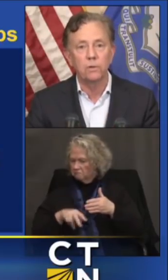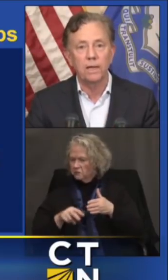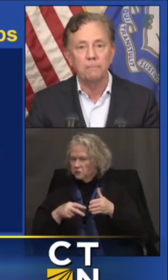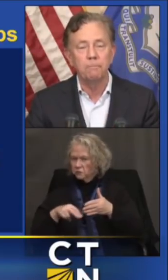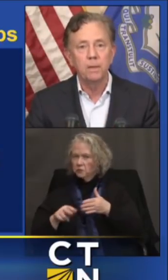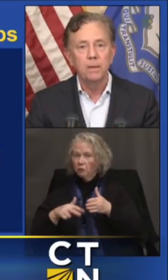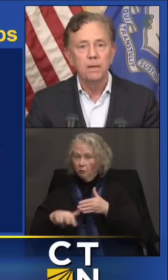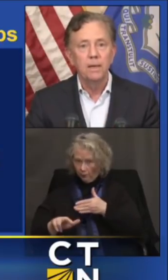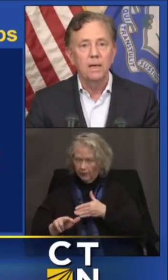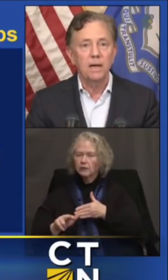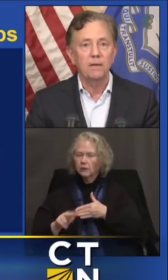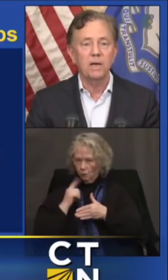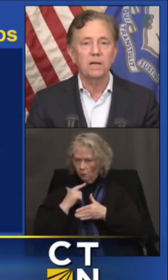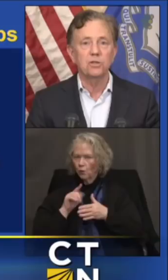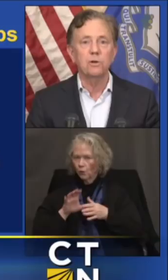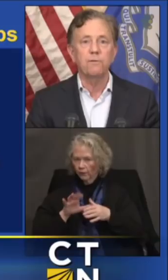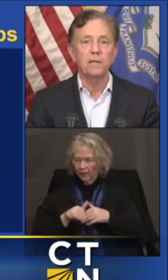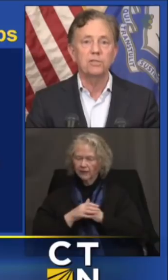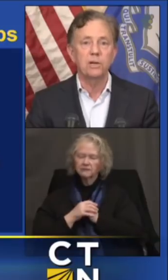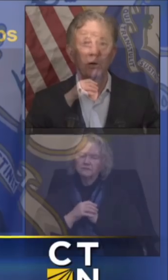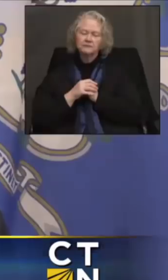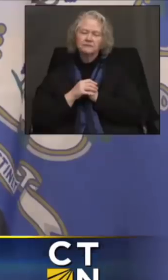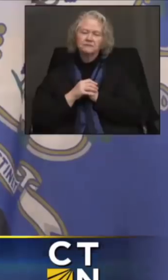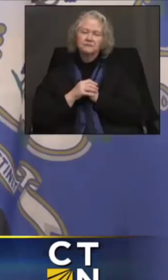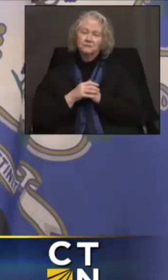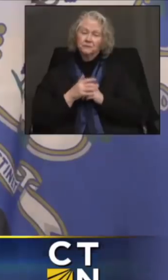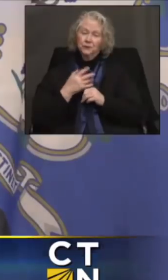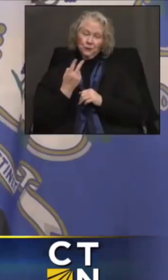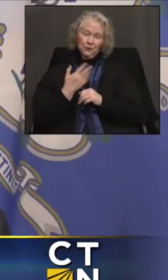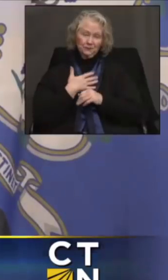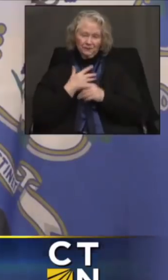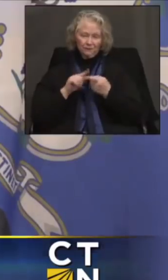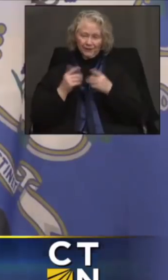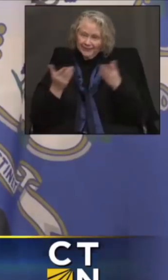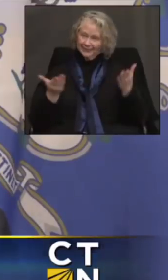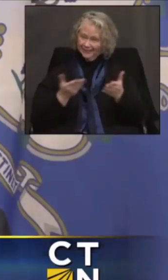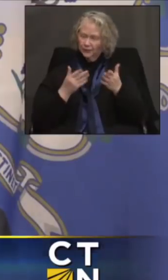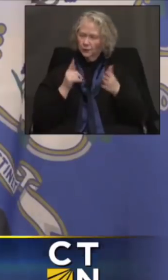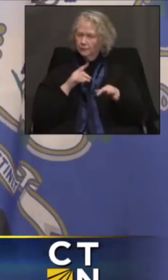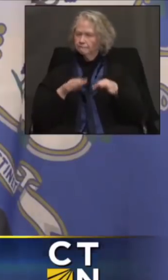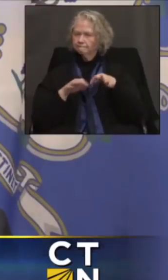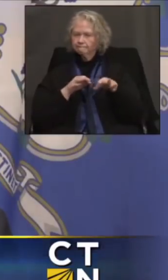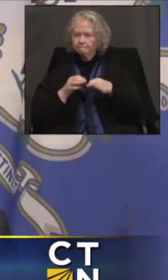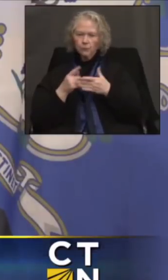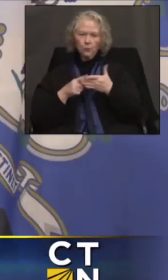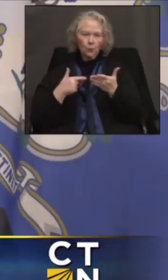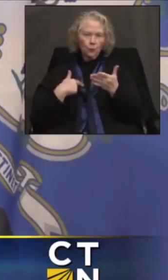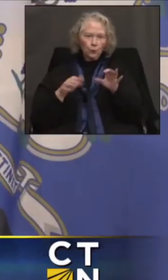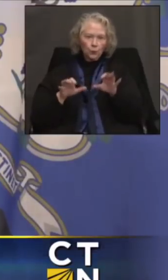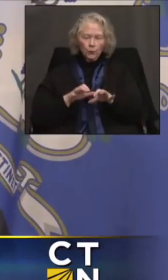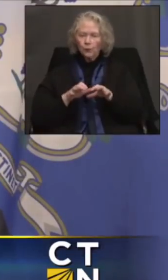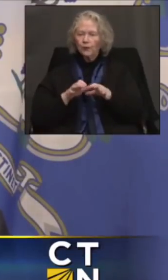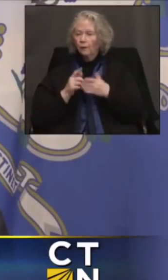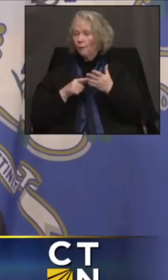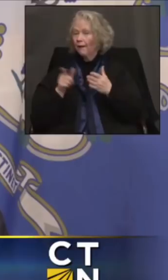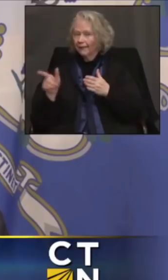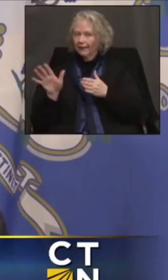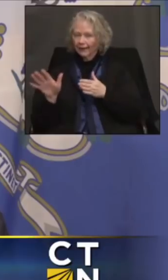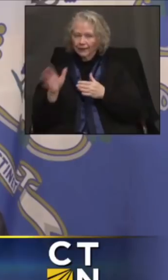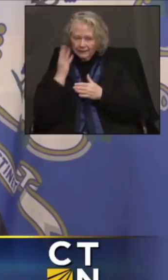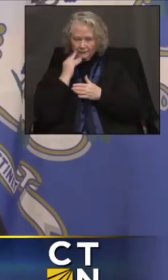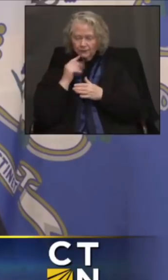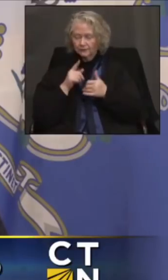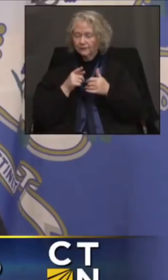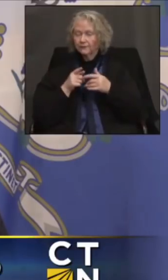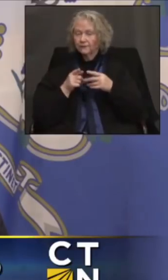to do that. And I've got two friends here who can help us describe some of our efforts and what they're seeing. First, as I said, was